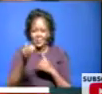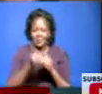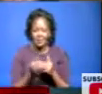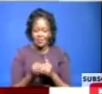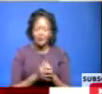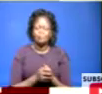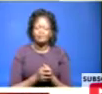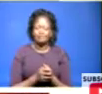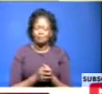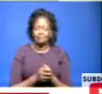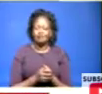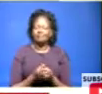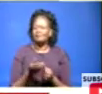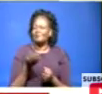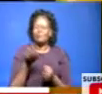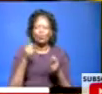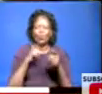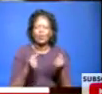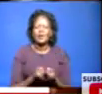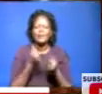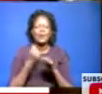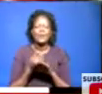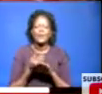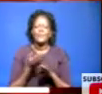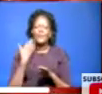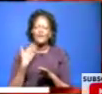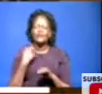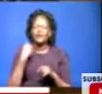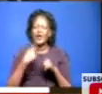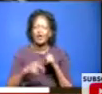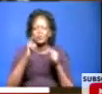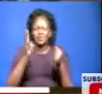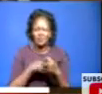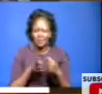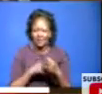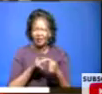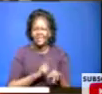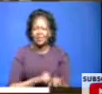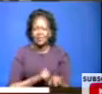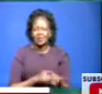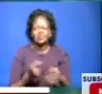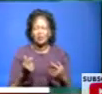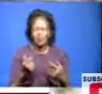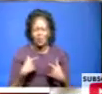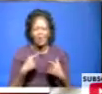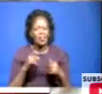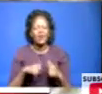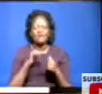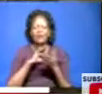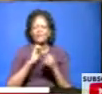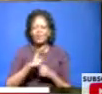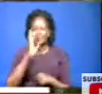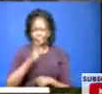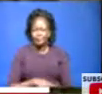recorded in May 2017, when biting drought pushed up the rate of inflation to 10.7%. KNBS data